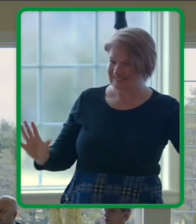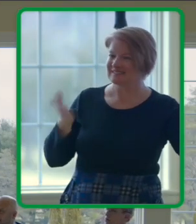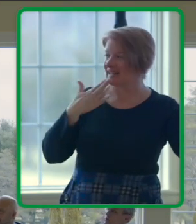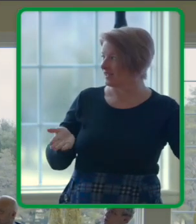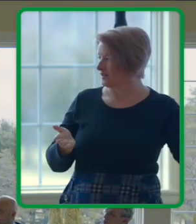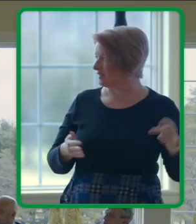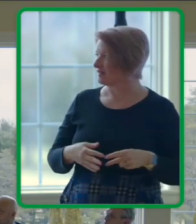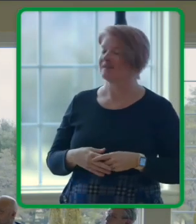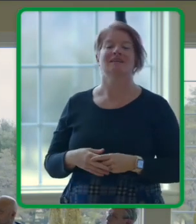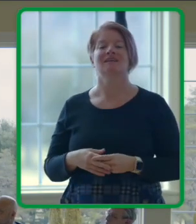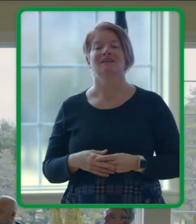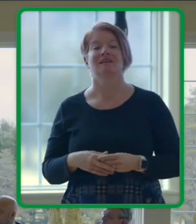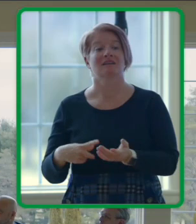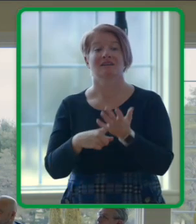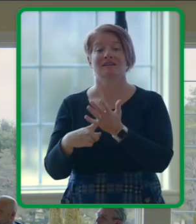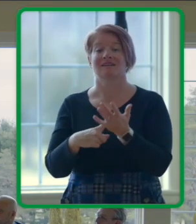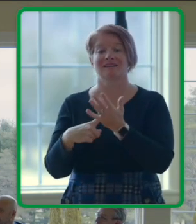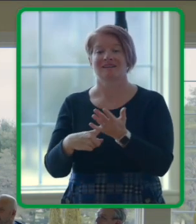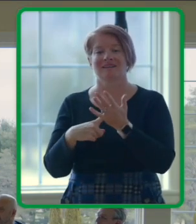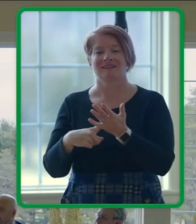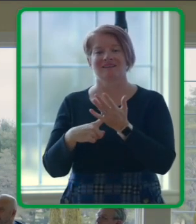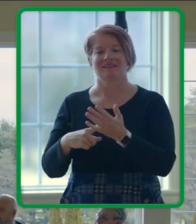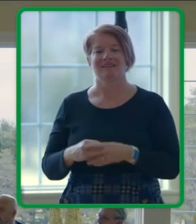Thank you. Any discussion?